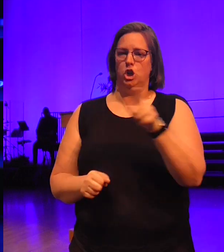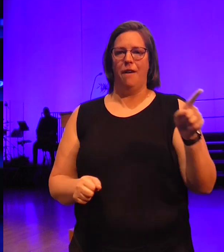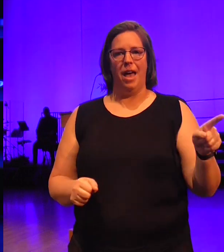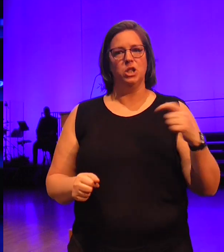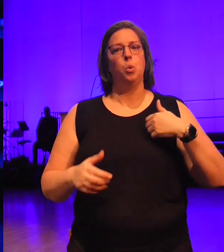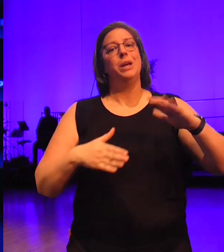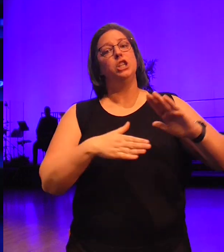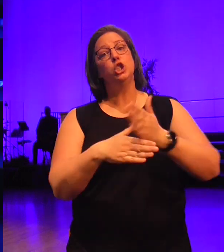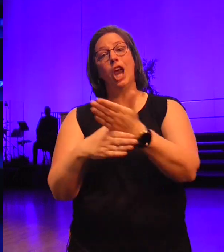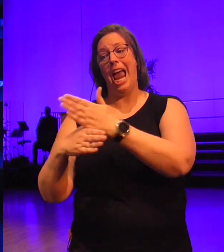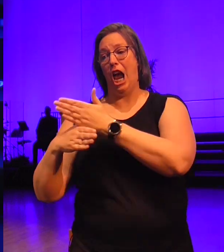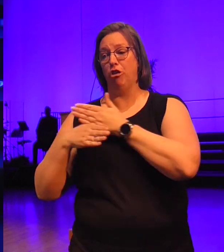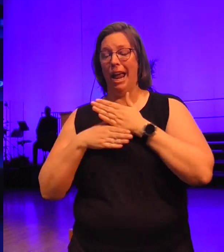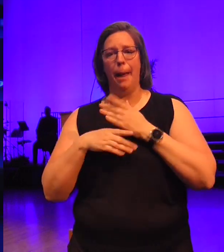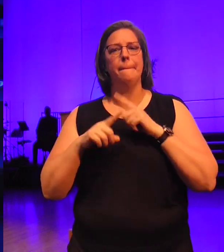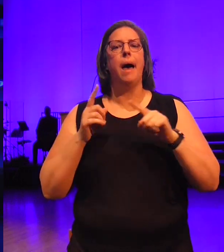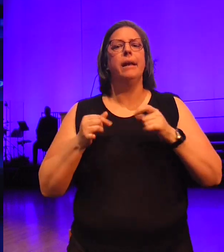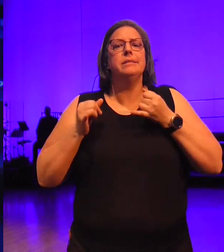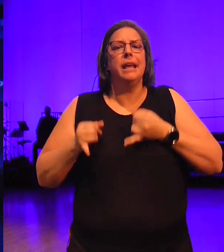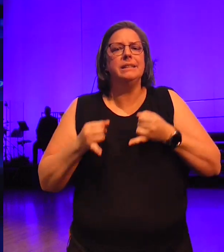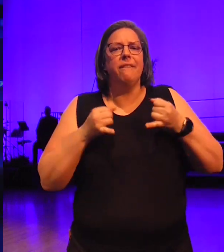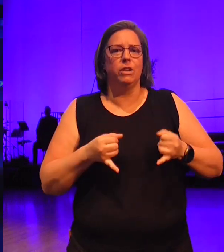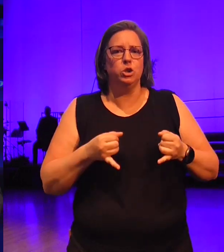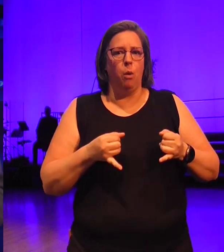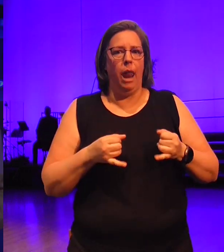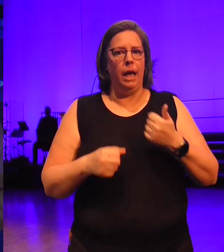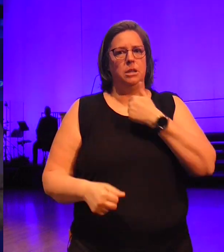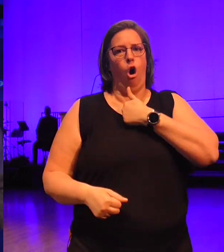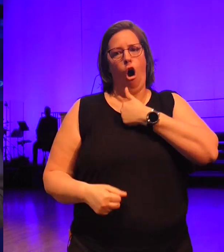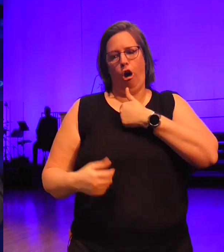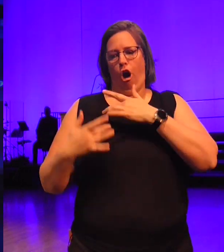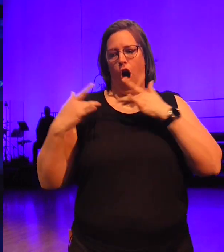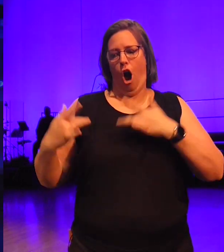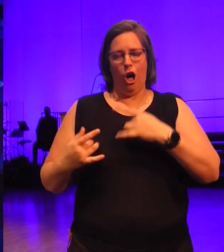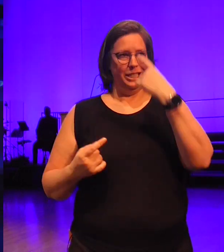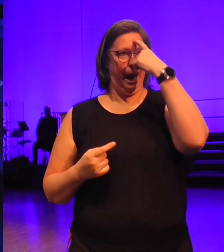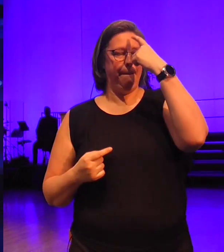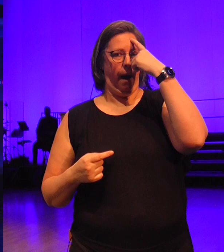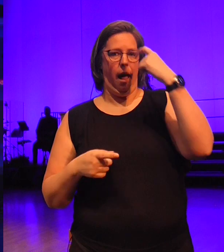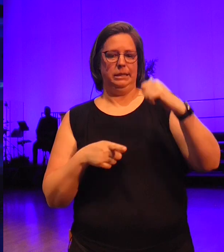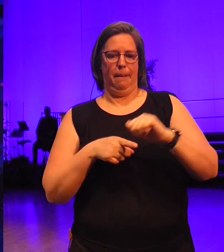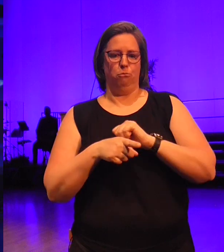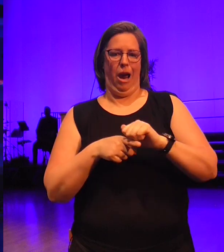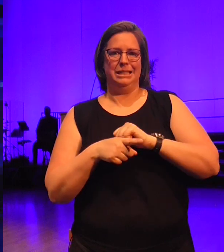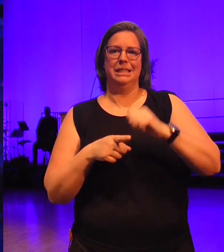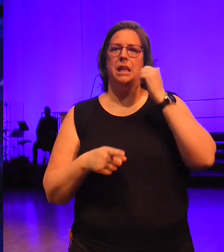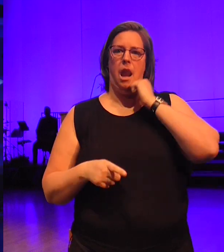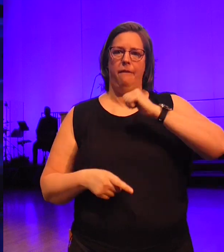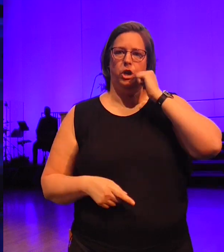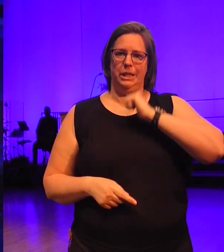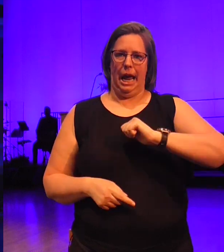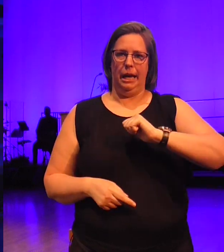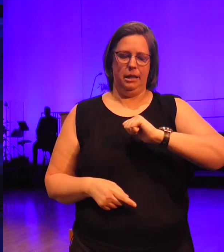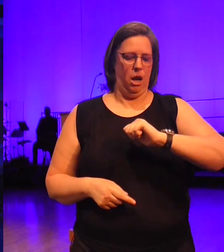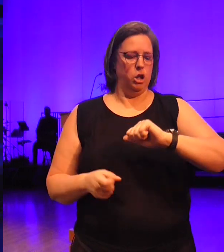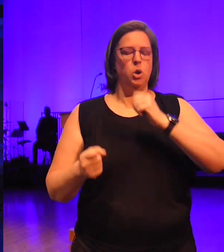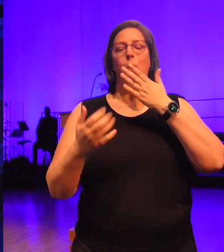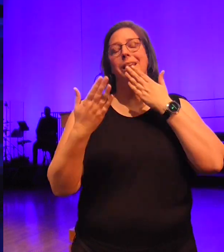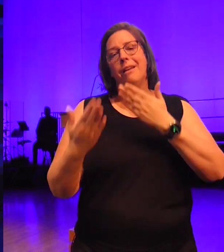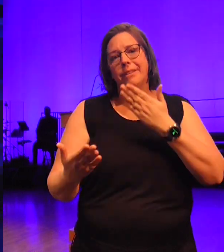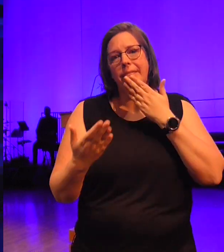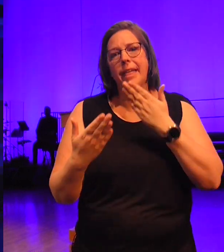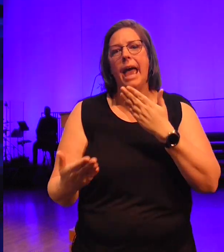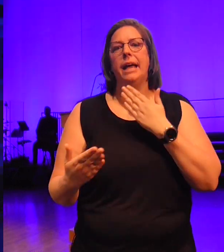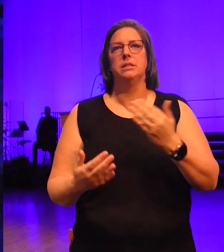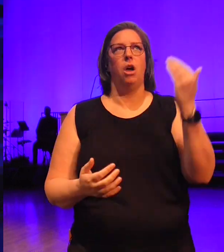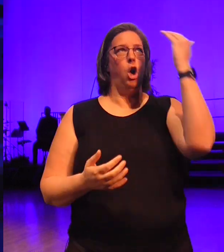is individualized in our hearts and our minds and practice in our daily life. We give thanks for this divine knowing of truth within